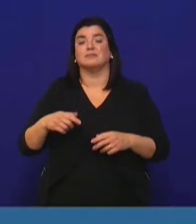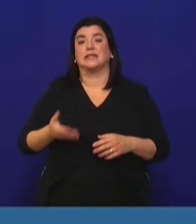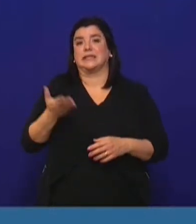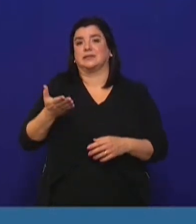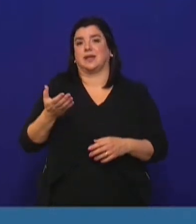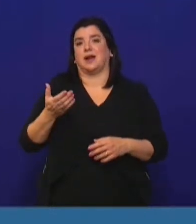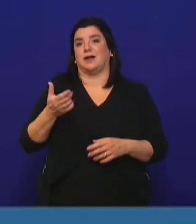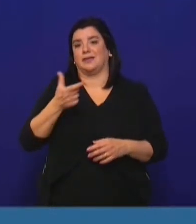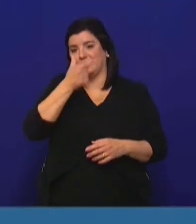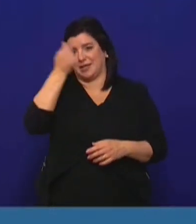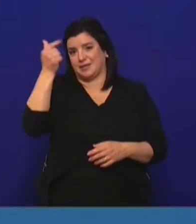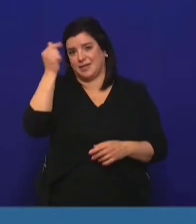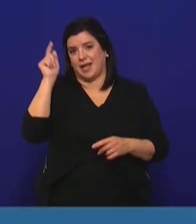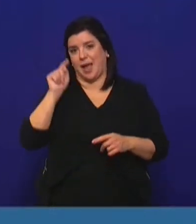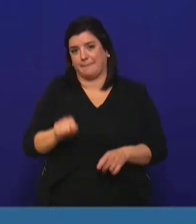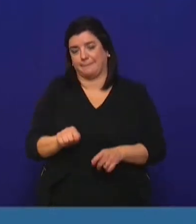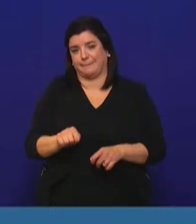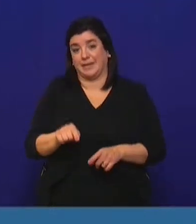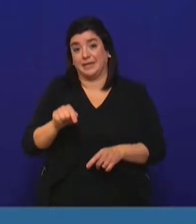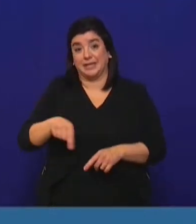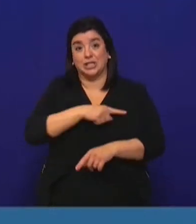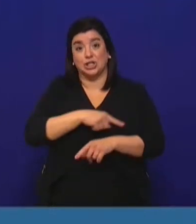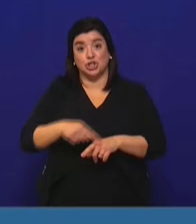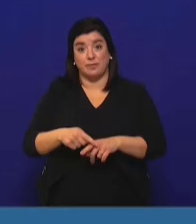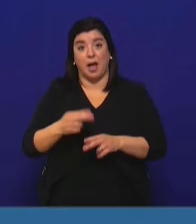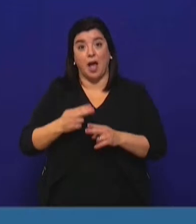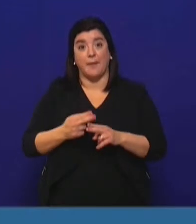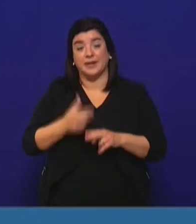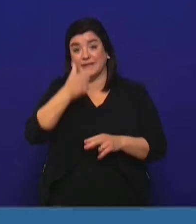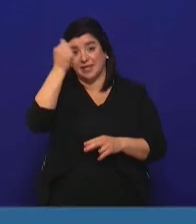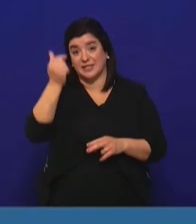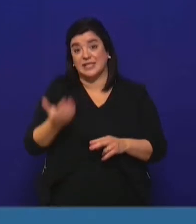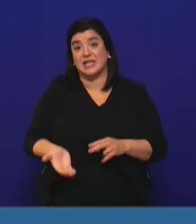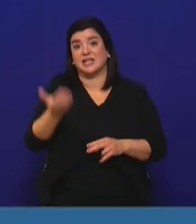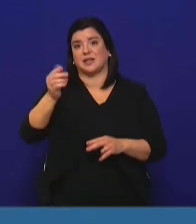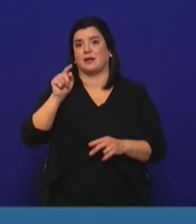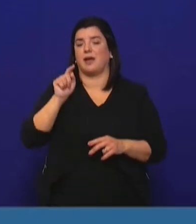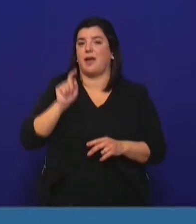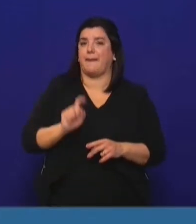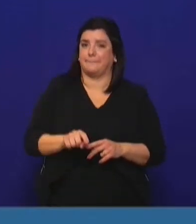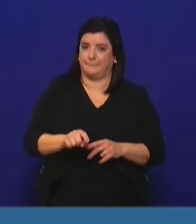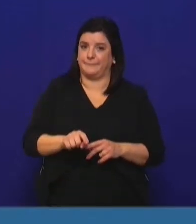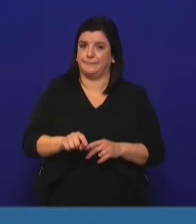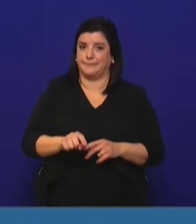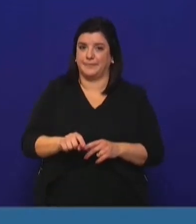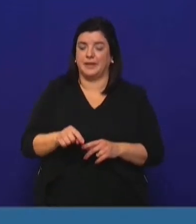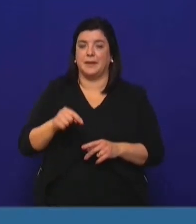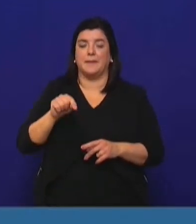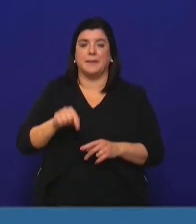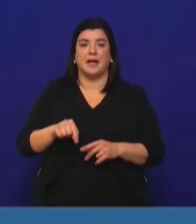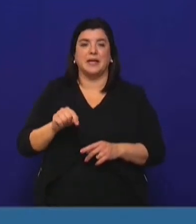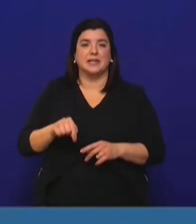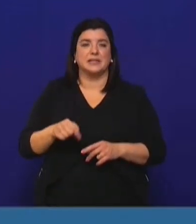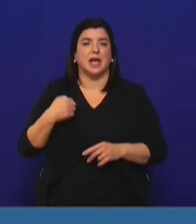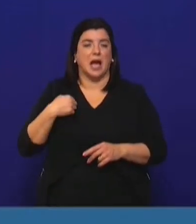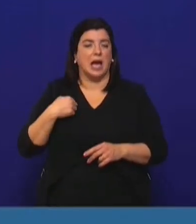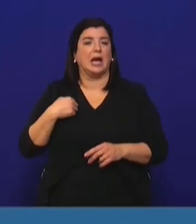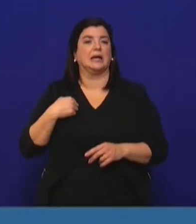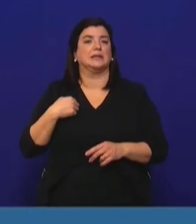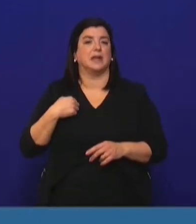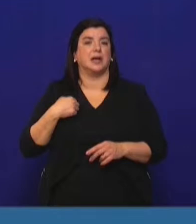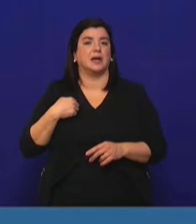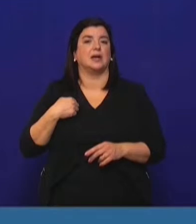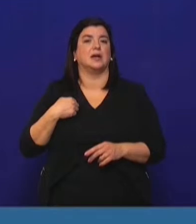żidna iktar l-ammont ta' testijiet li għamlu f'dan il-laboratorju. Ġifieri bħalissa għandna l-faċilità li qegħdin nilħqu dak